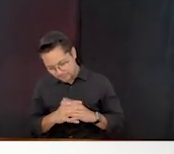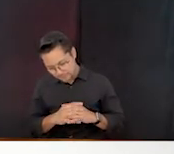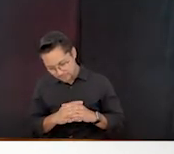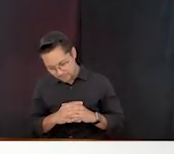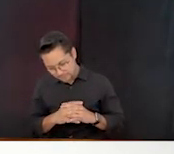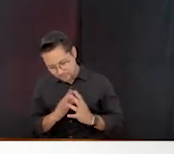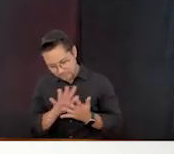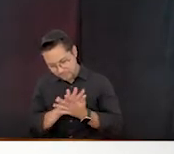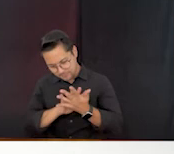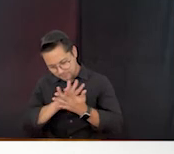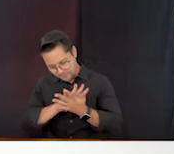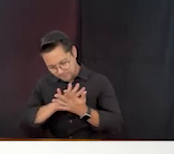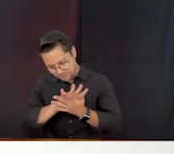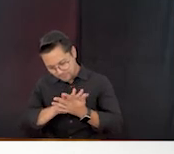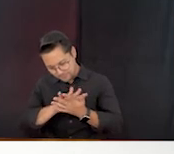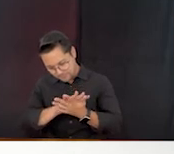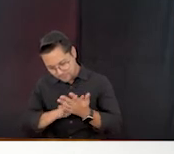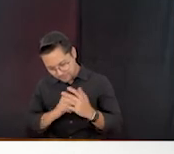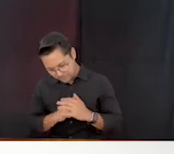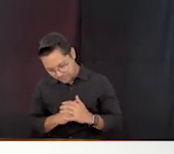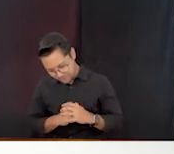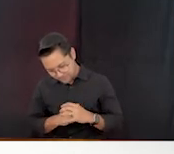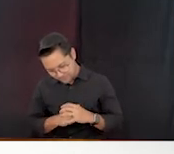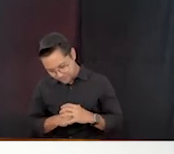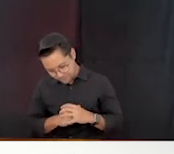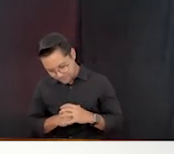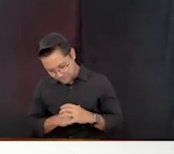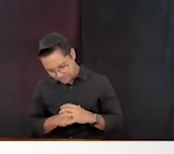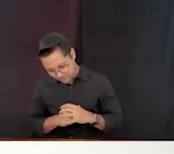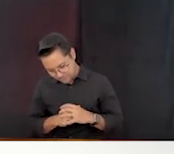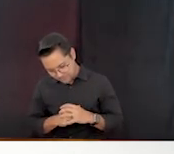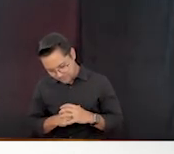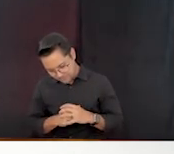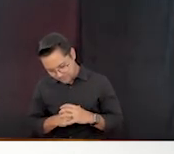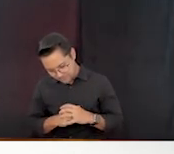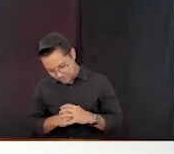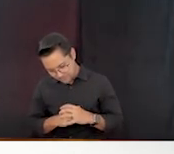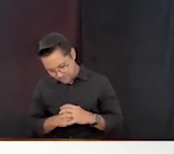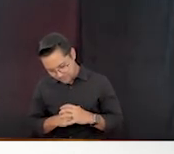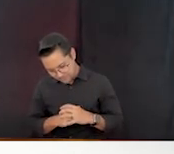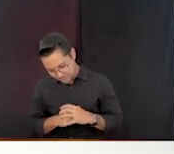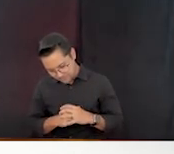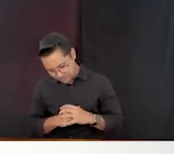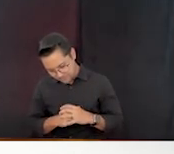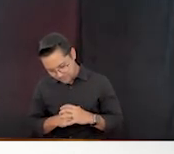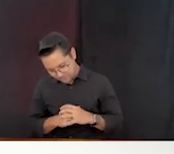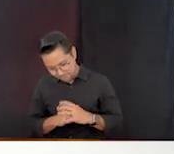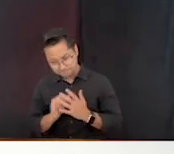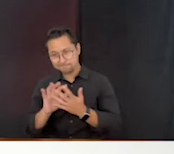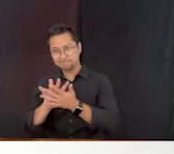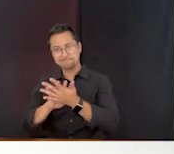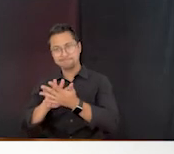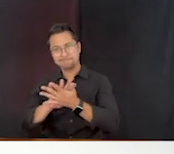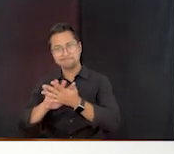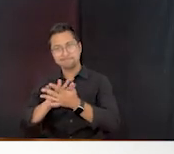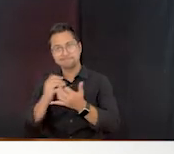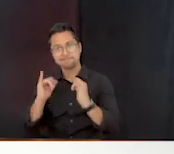not. That's how much I guess overcome change is a way to put it.